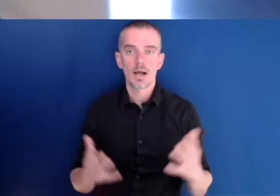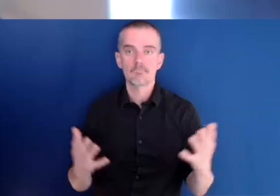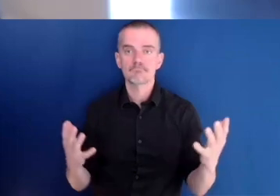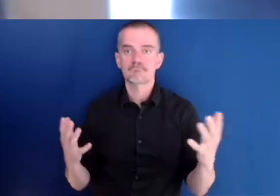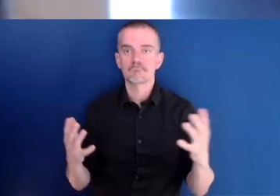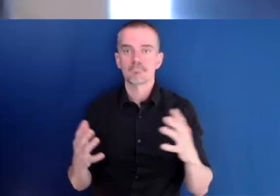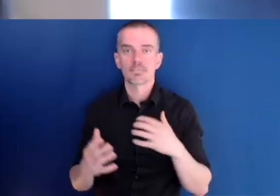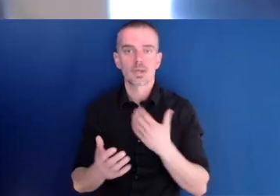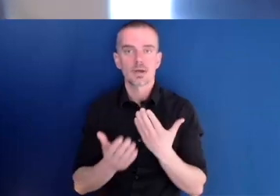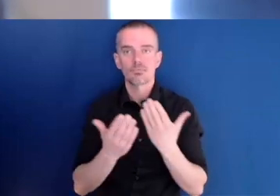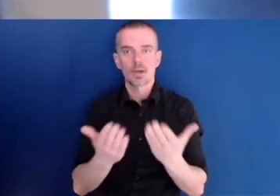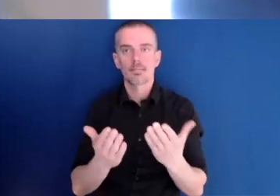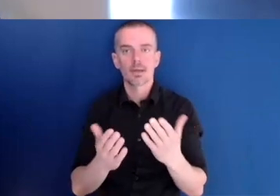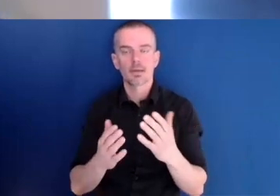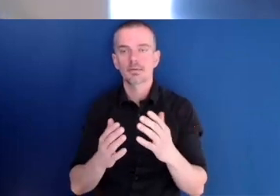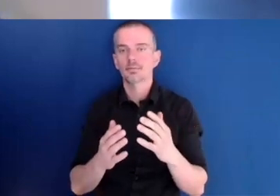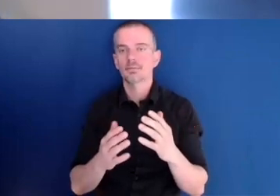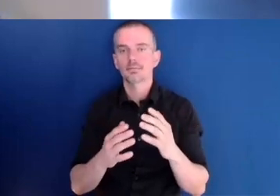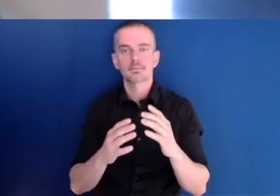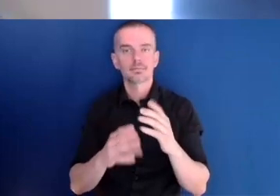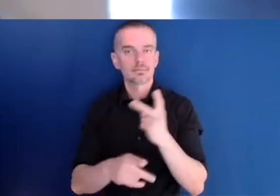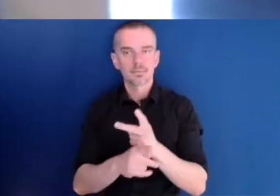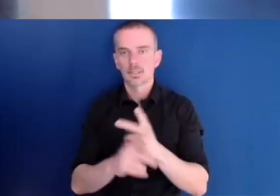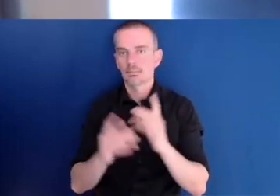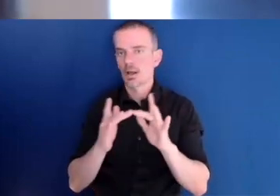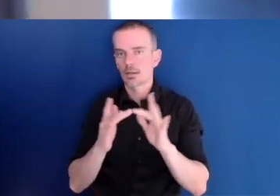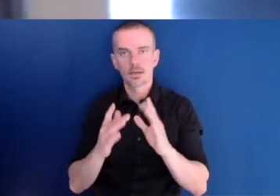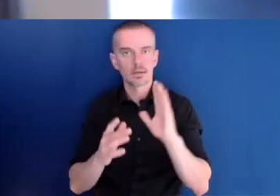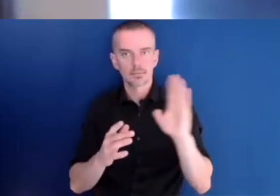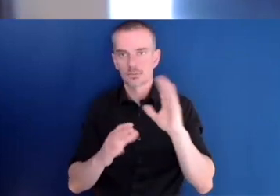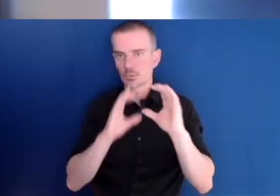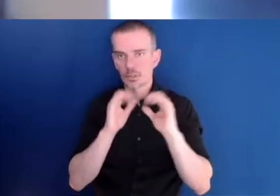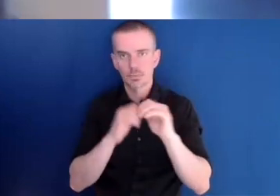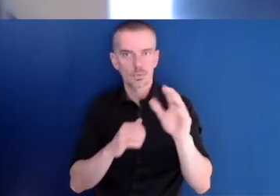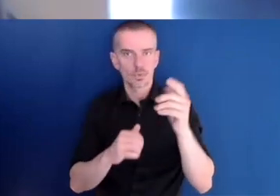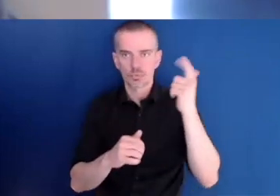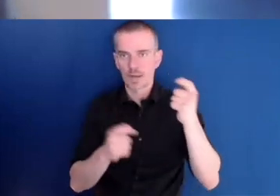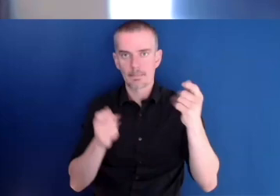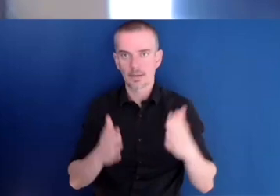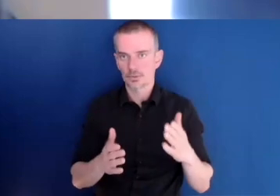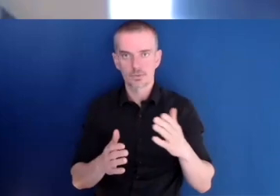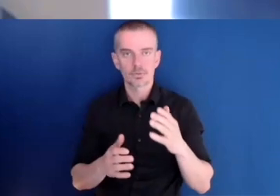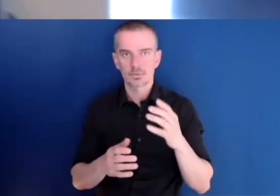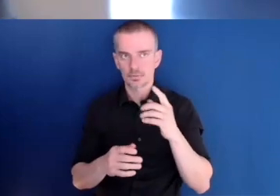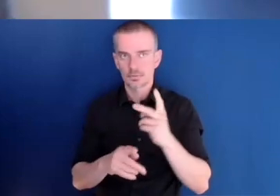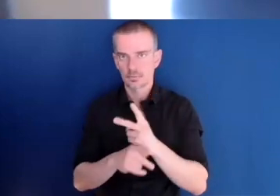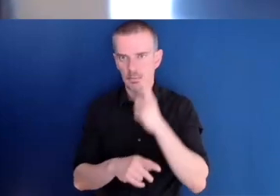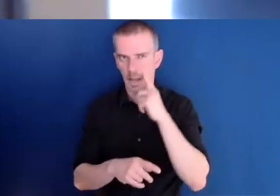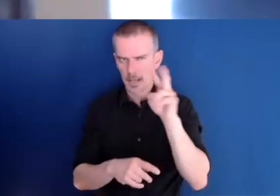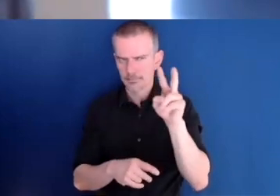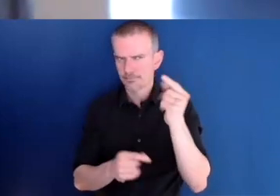I recommend staying in close contact with your grant manager, keeping an eye on things that are happening at the federal level,